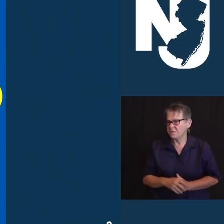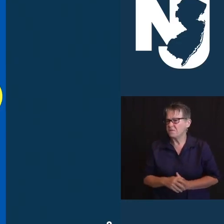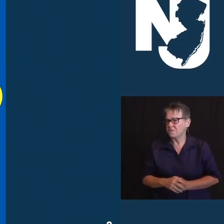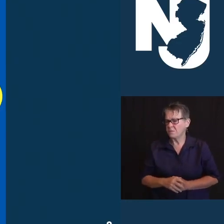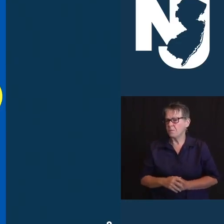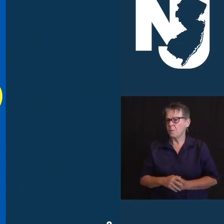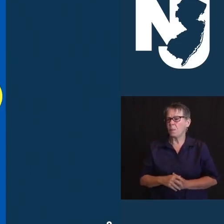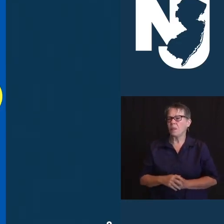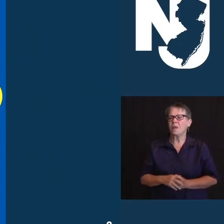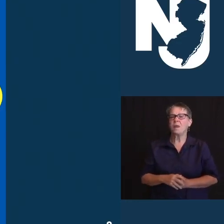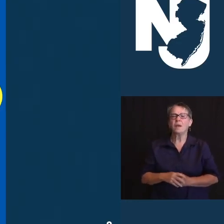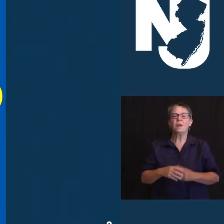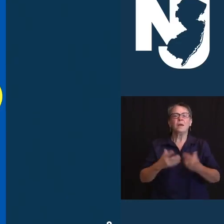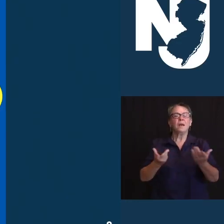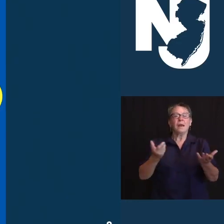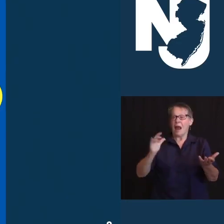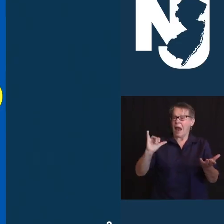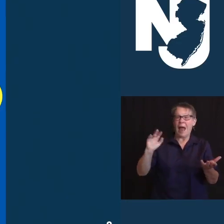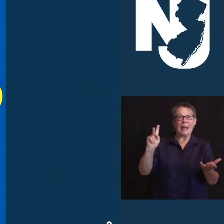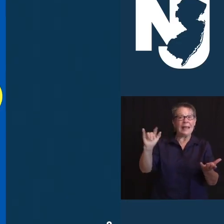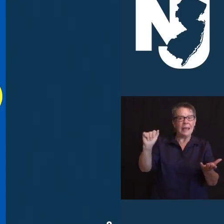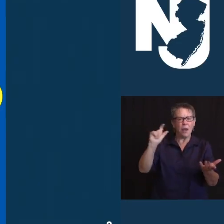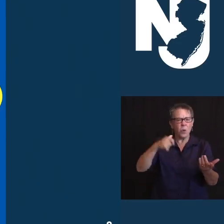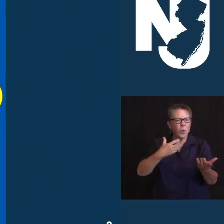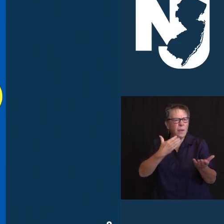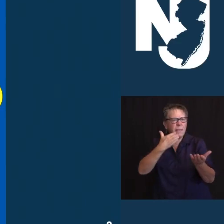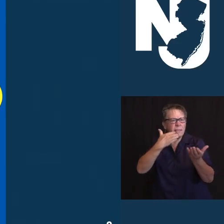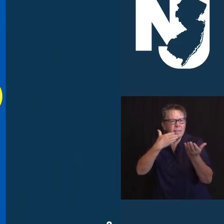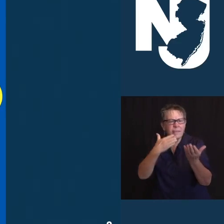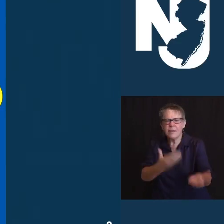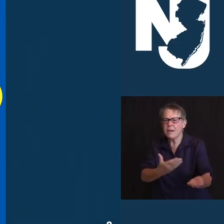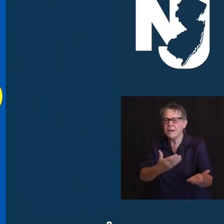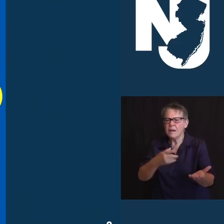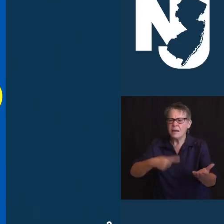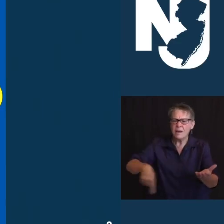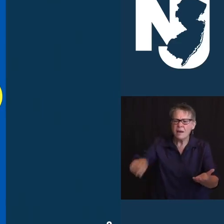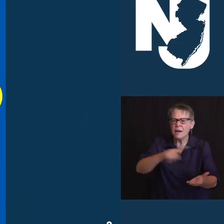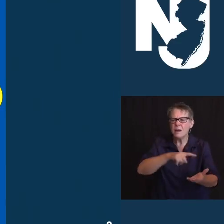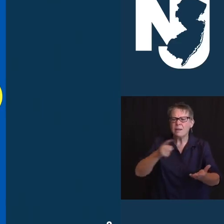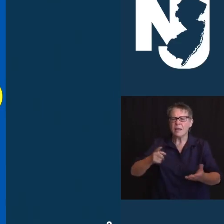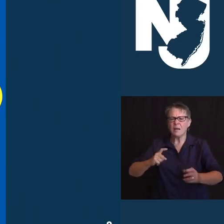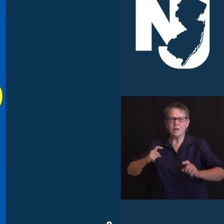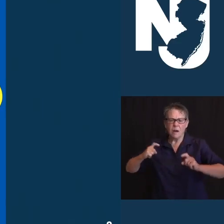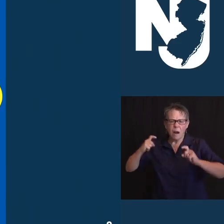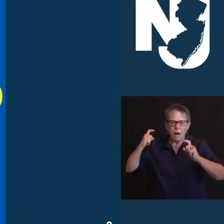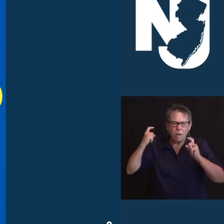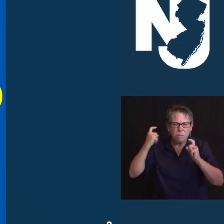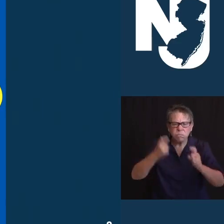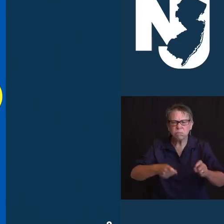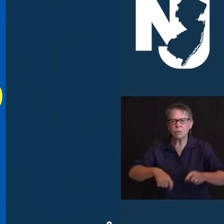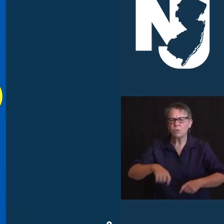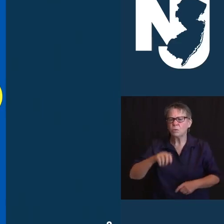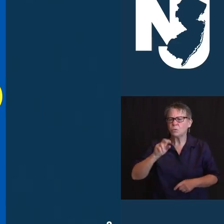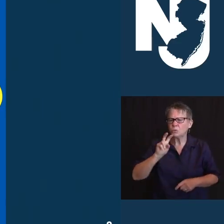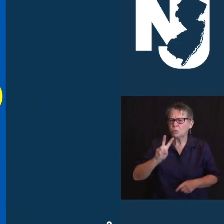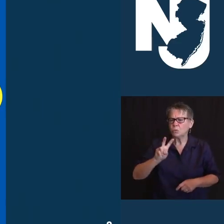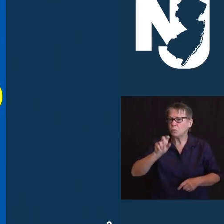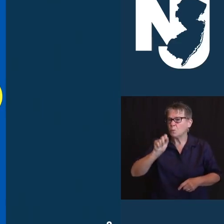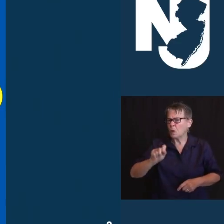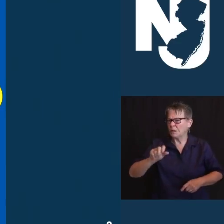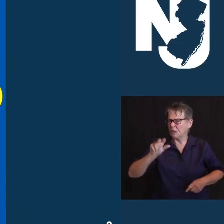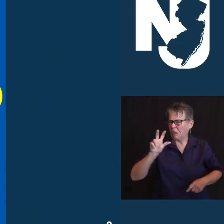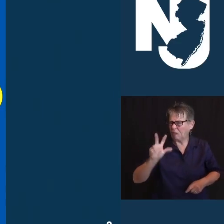of $2.3 million to the New Jersey Economic Development Authority to support the Small